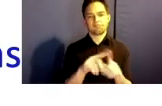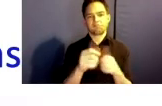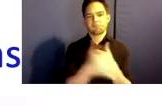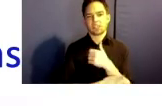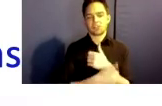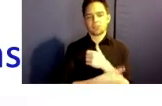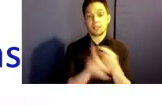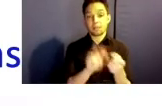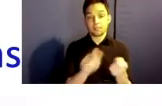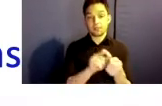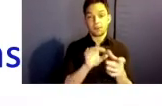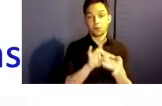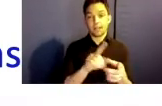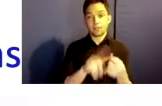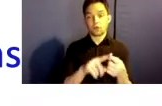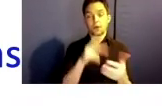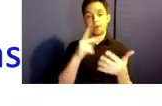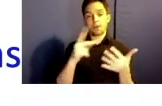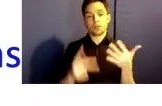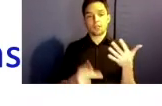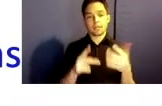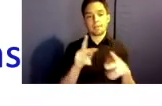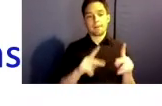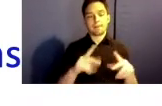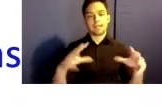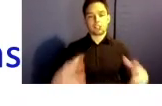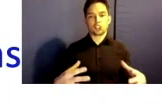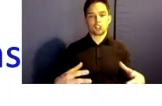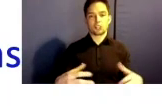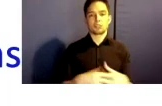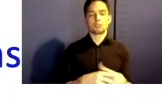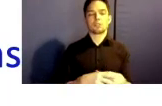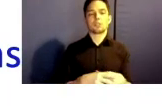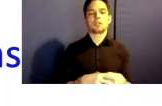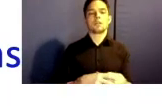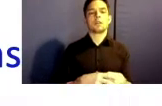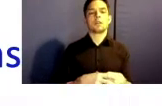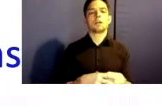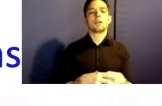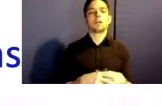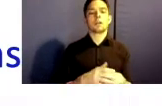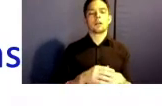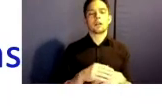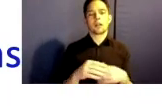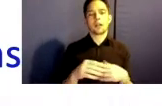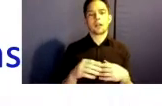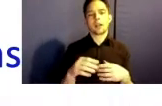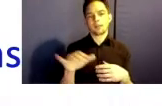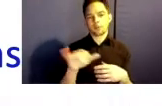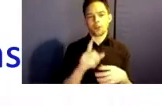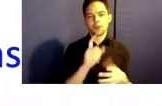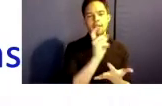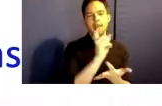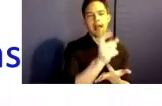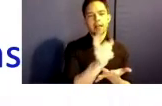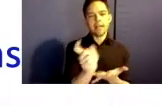when it comes to priority population, and the whole allocation was